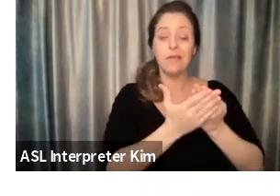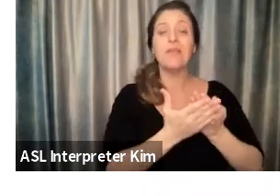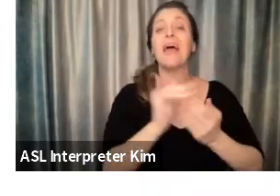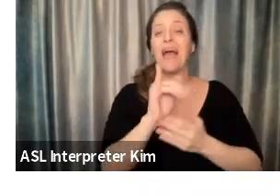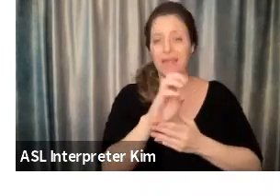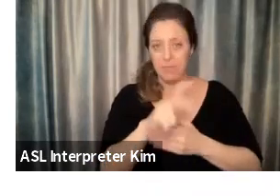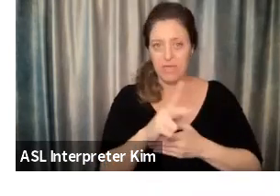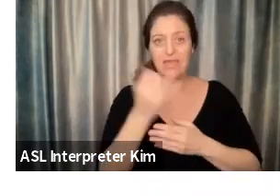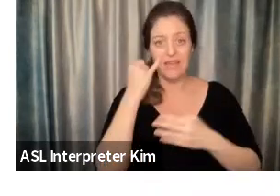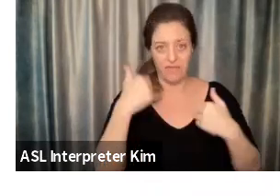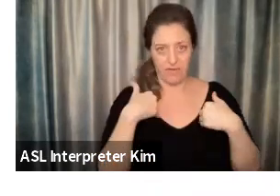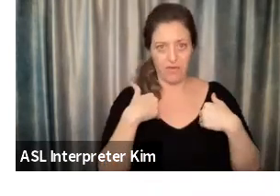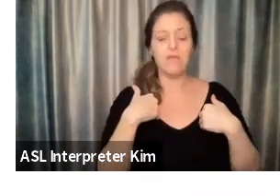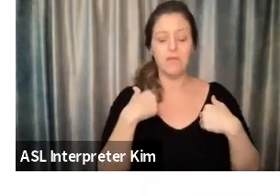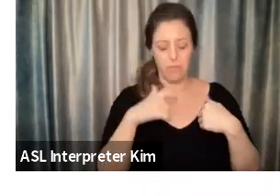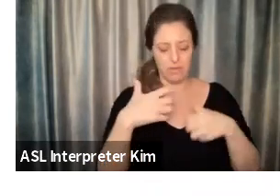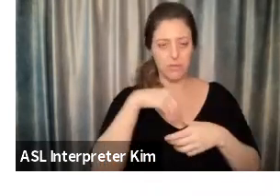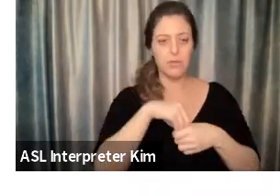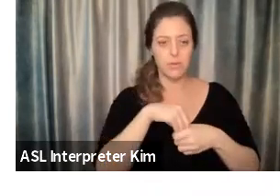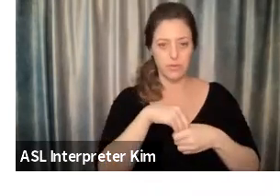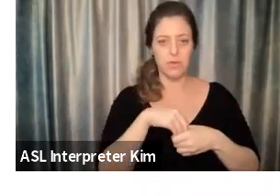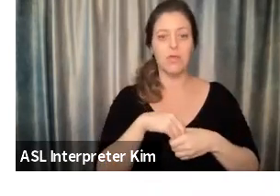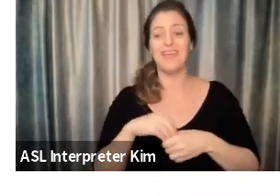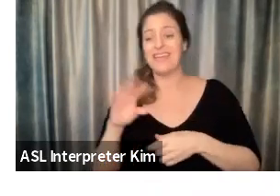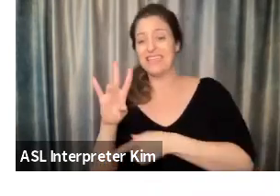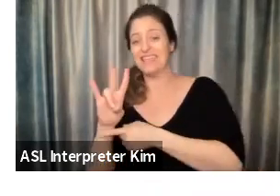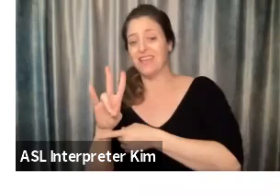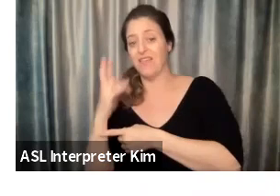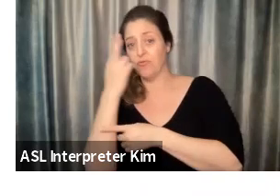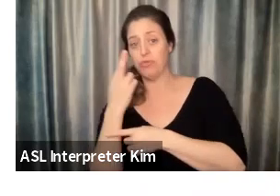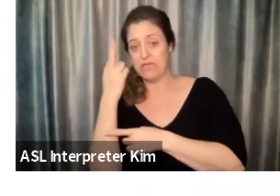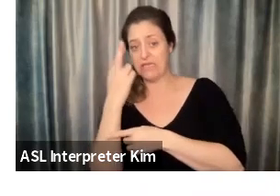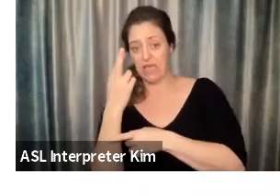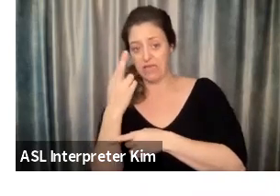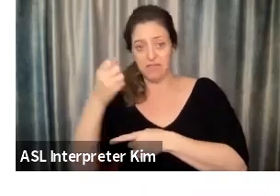the IEP as well. Based on the 7 reasons,